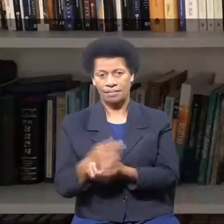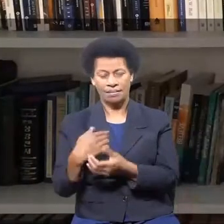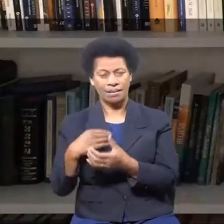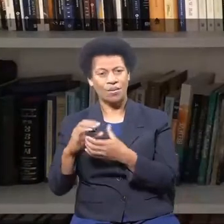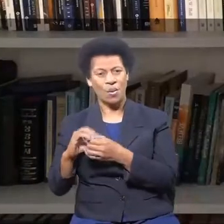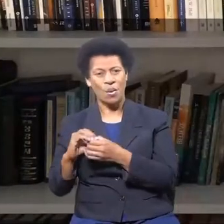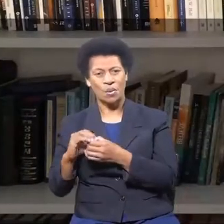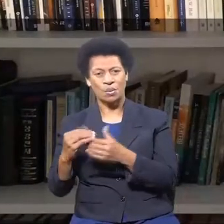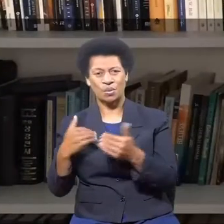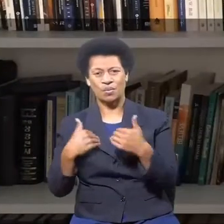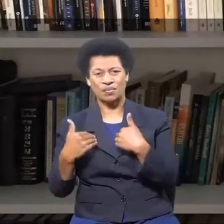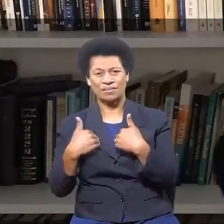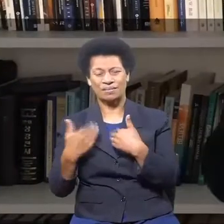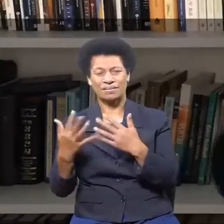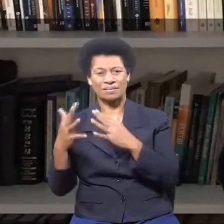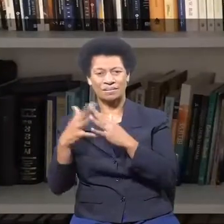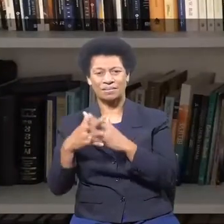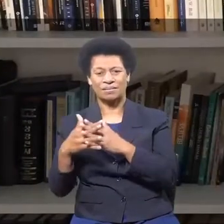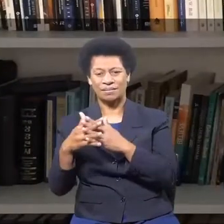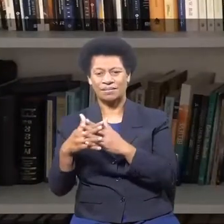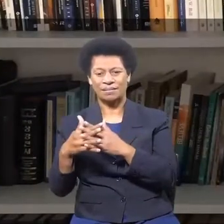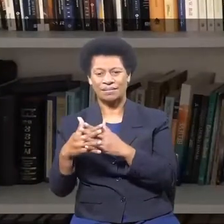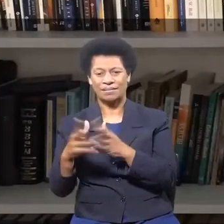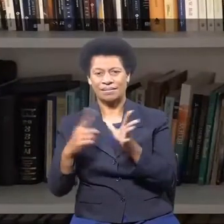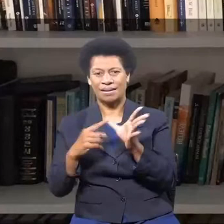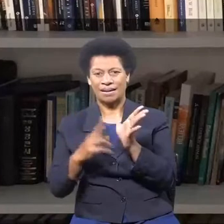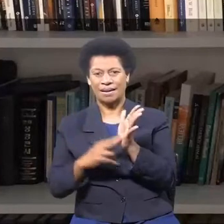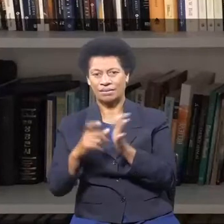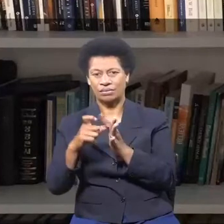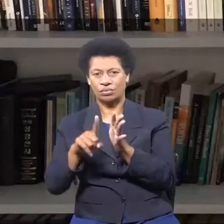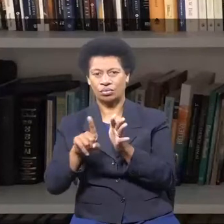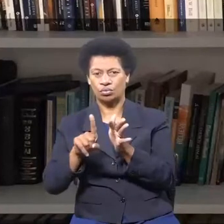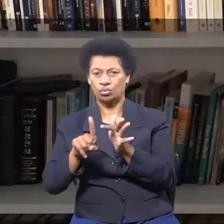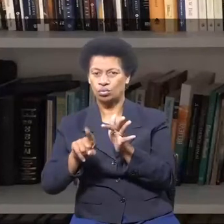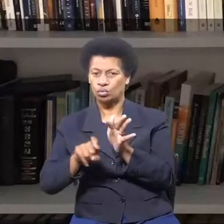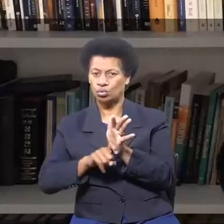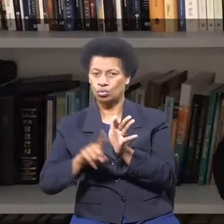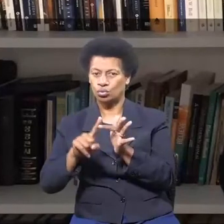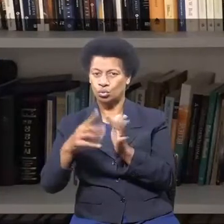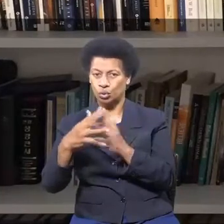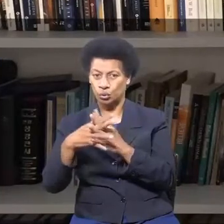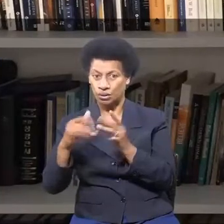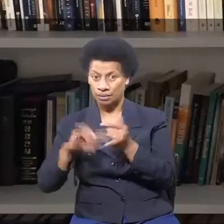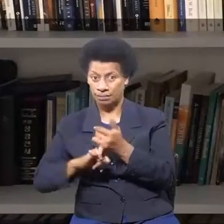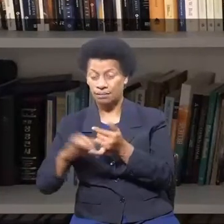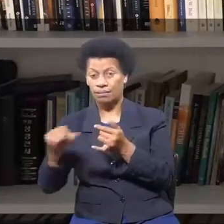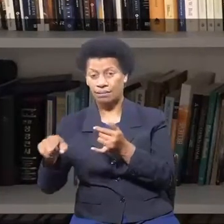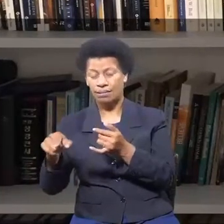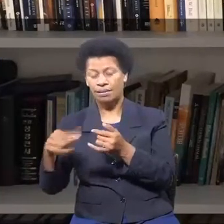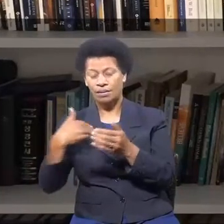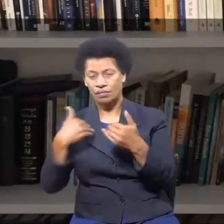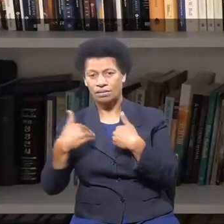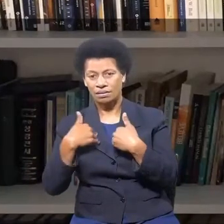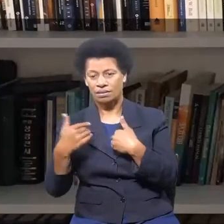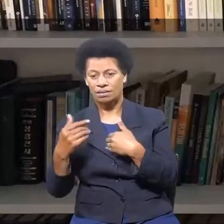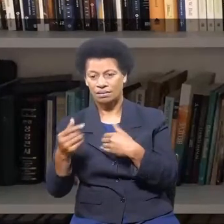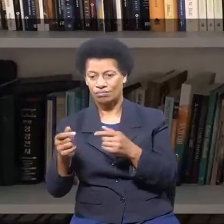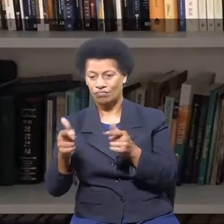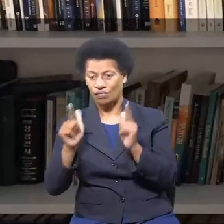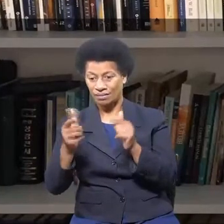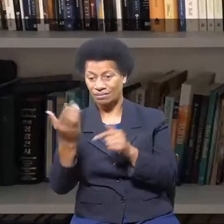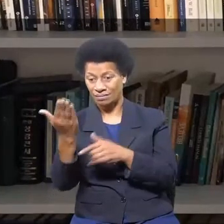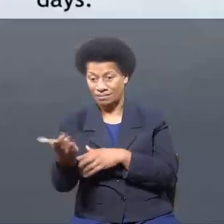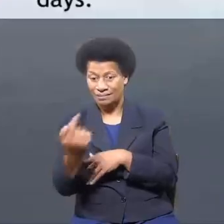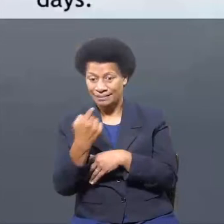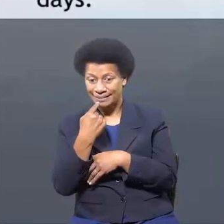our own university in the States, Andrews University, there's Professor Richard Davidson And